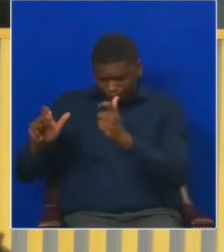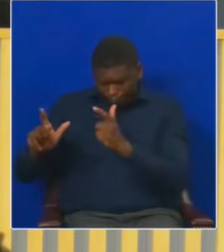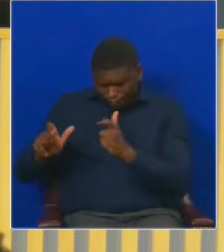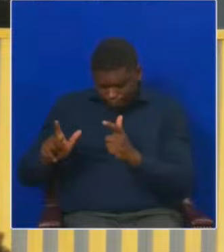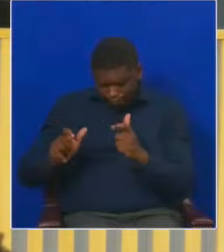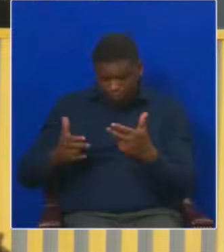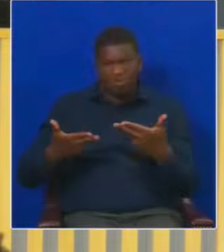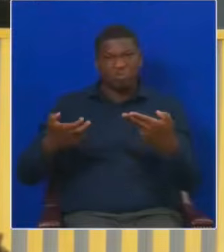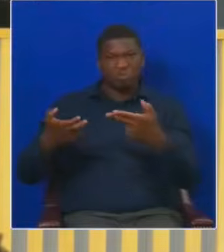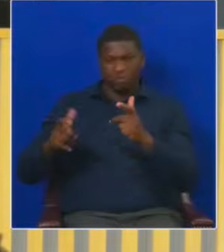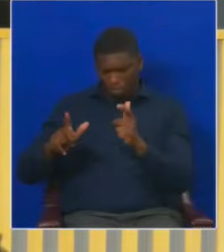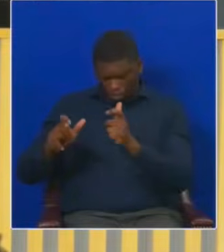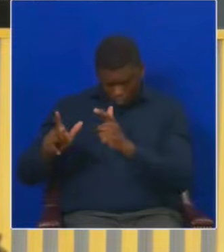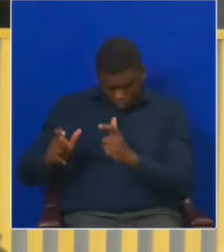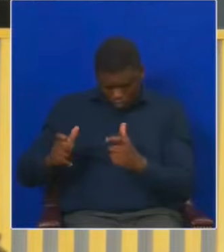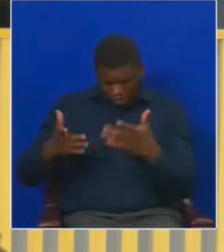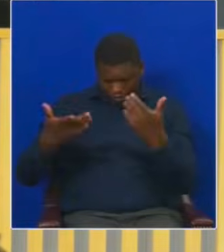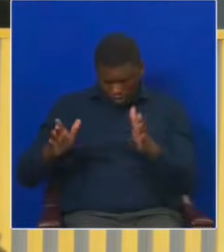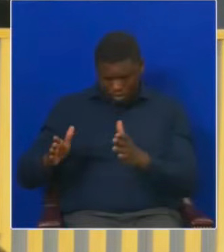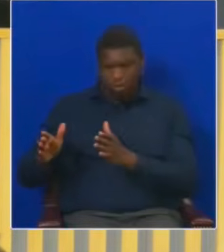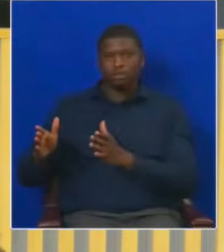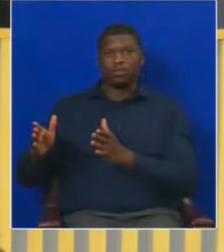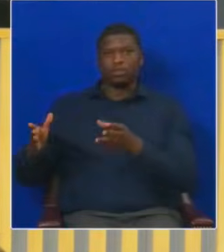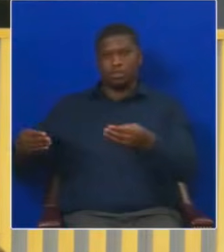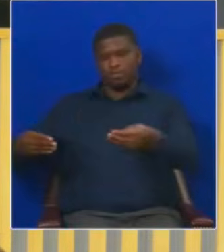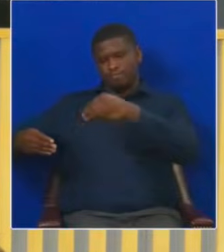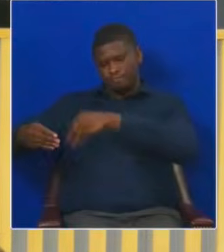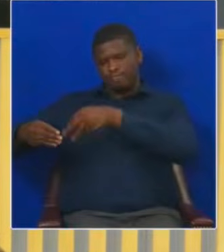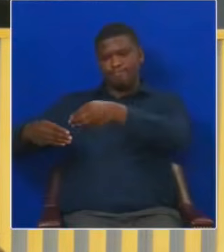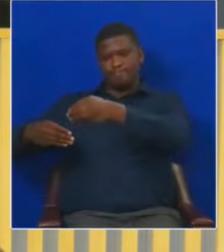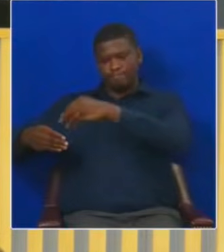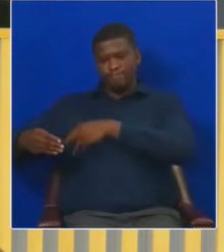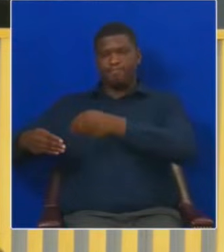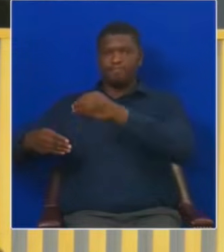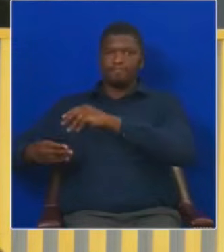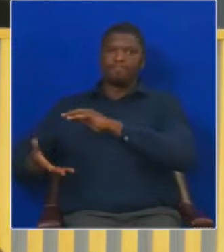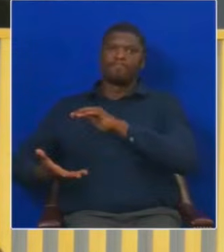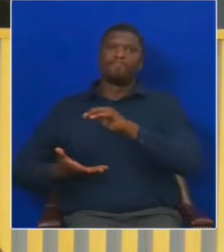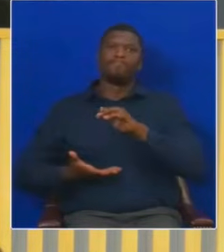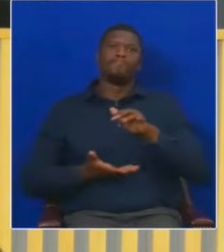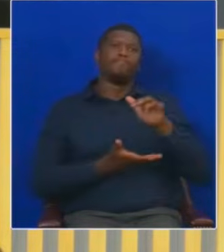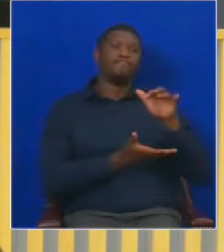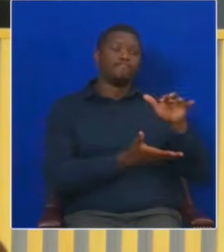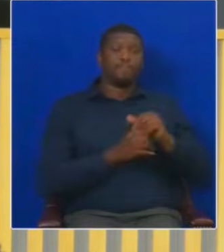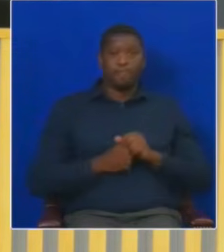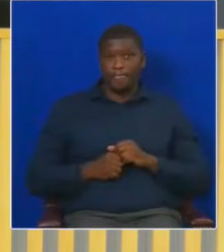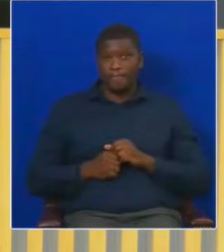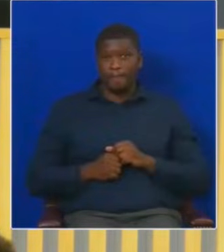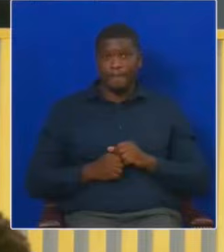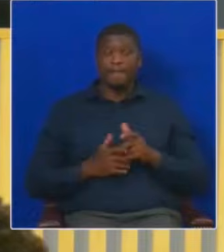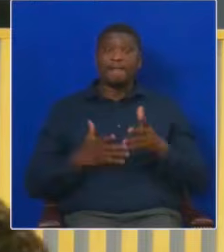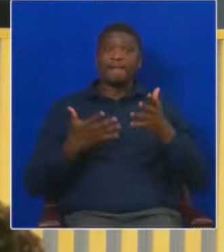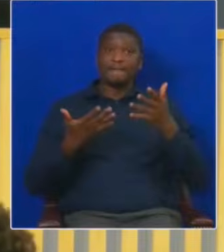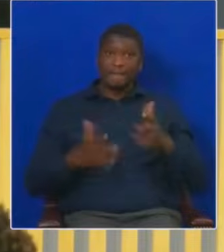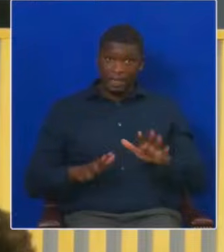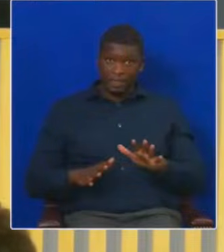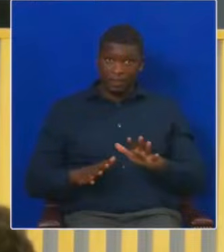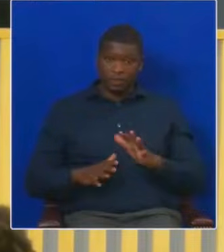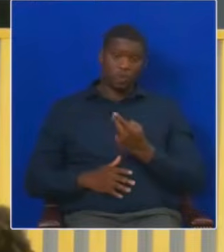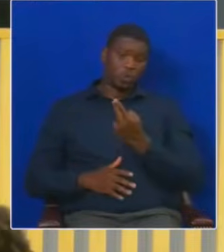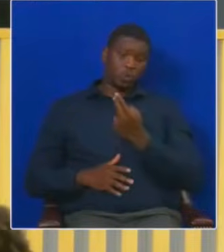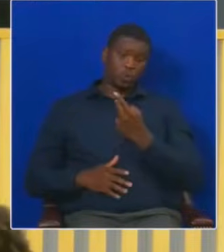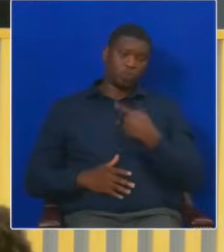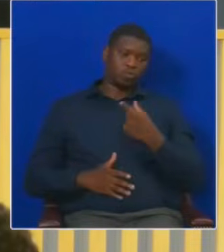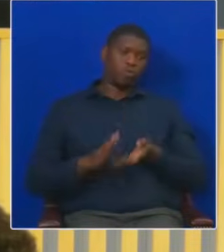I then, together with the photographer, proceeded to Brooklyn SAPS